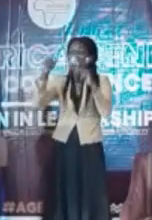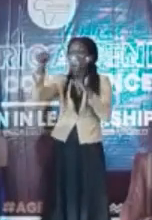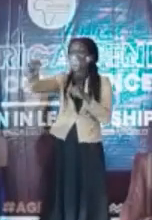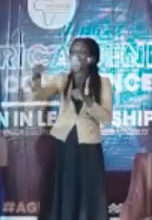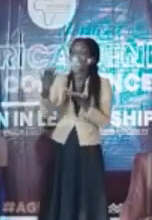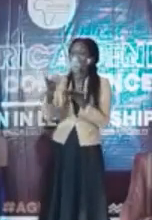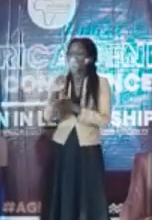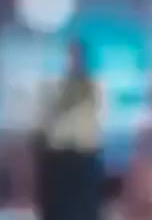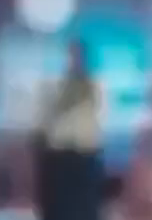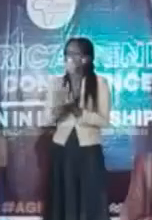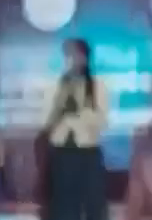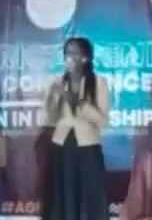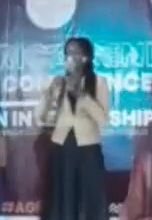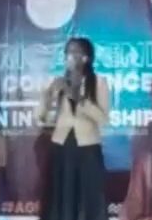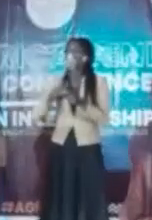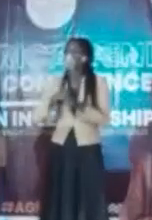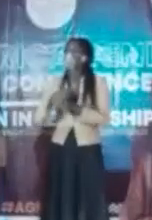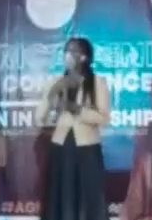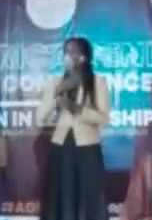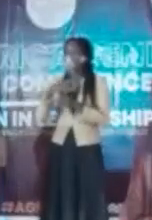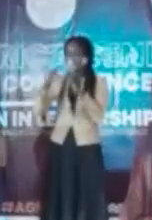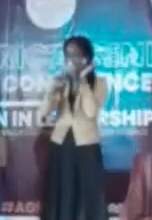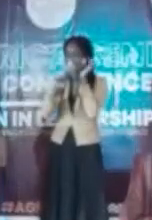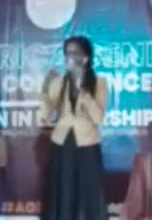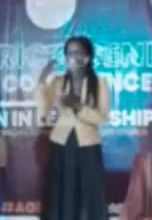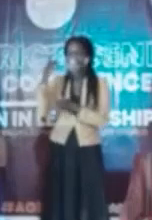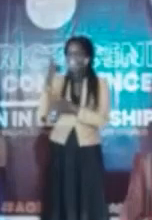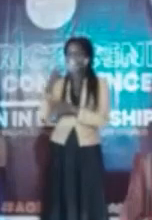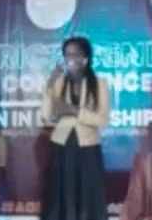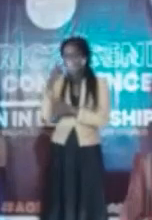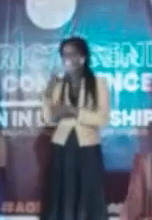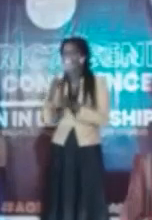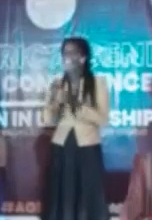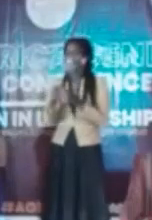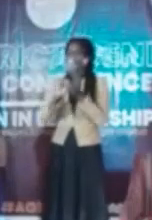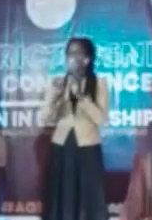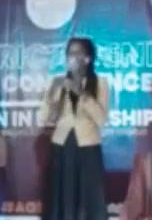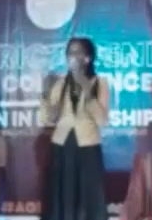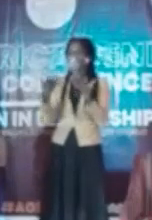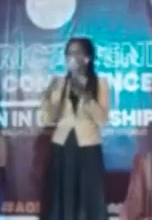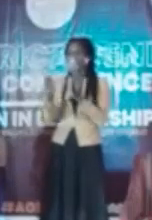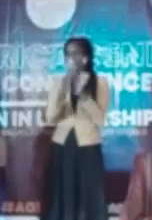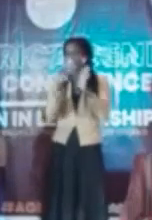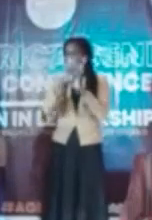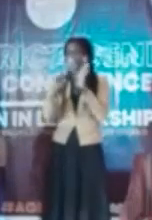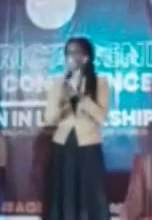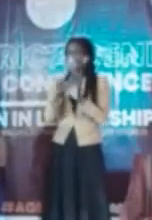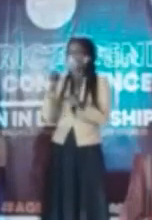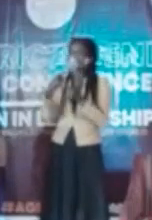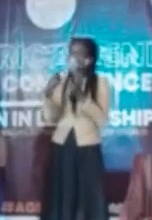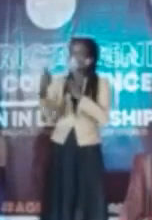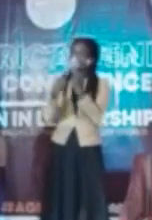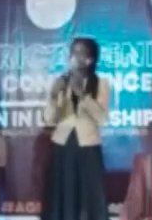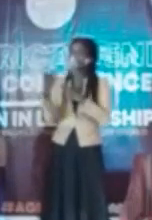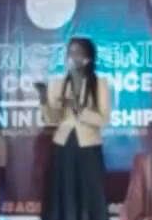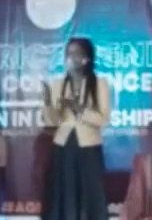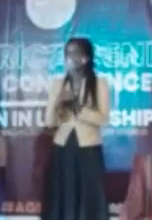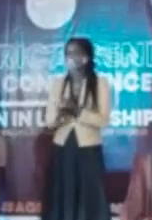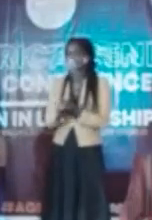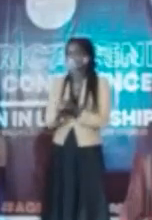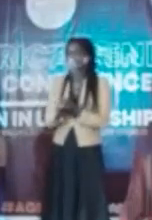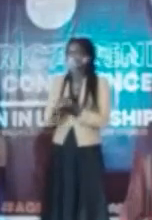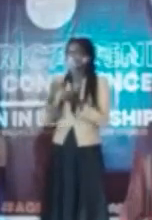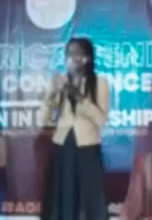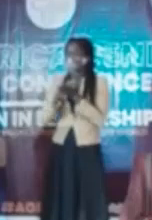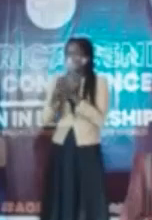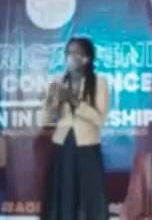which we are holding government to account is through policy engagement meetings at national and at the local level, where issues that are